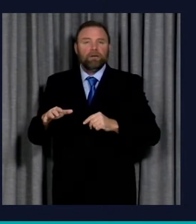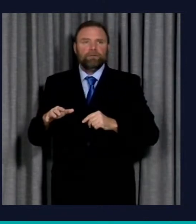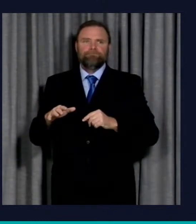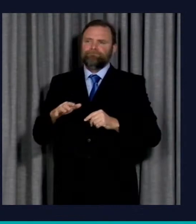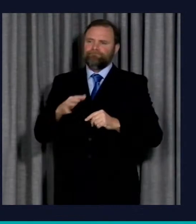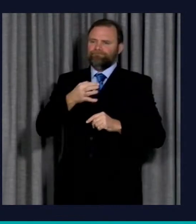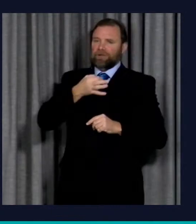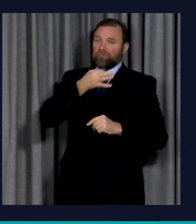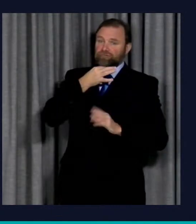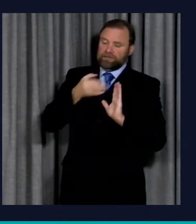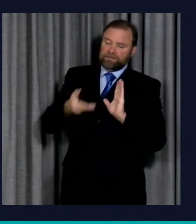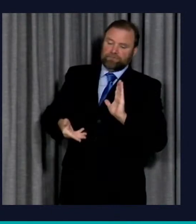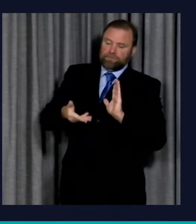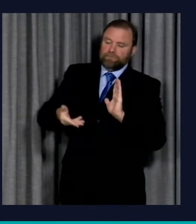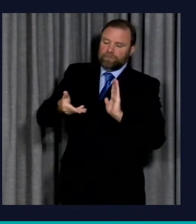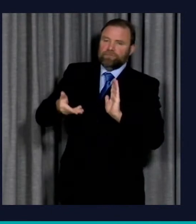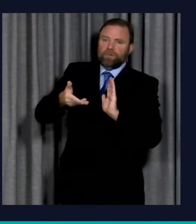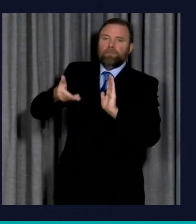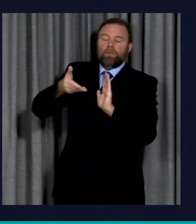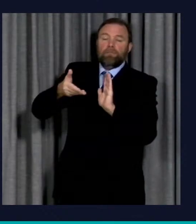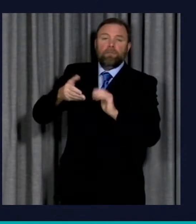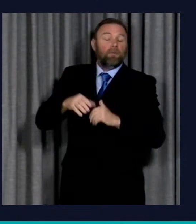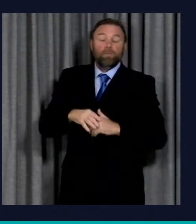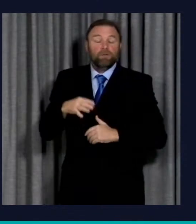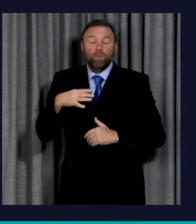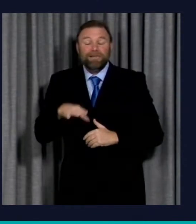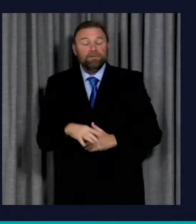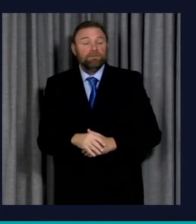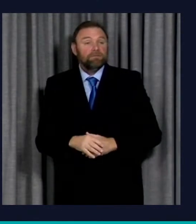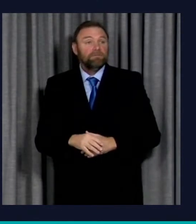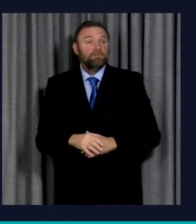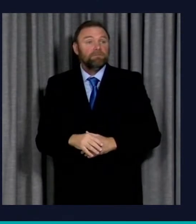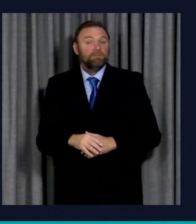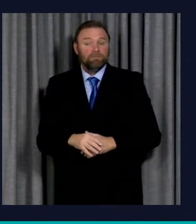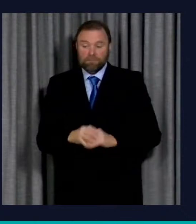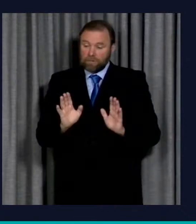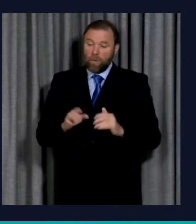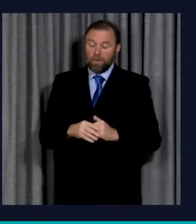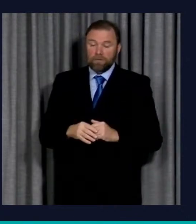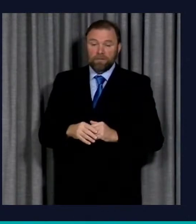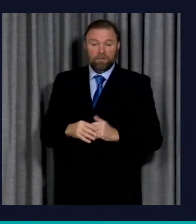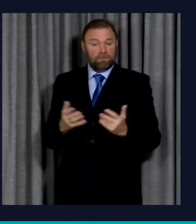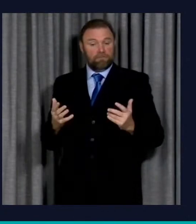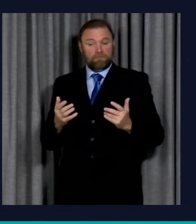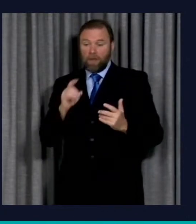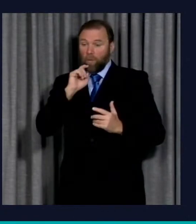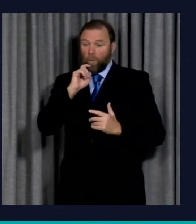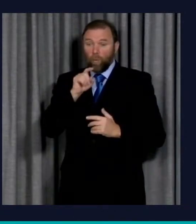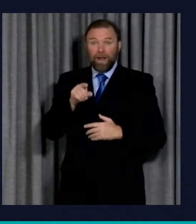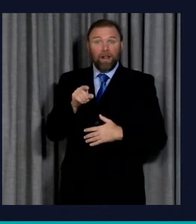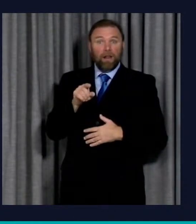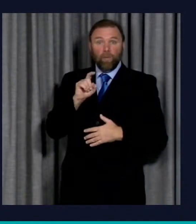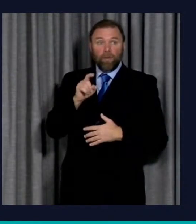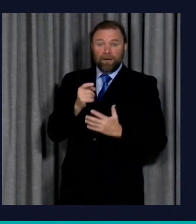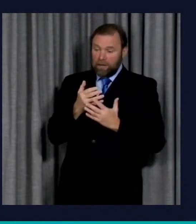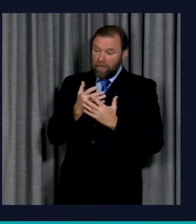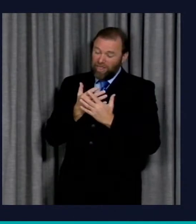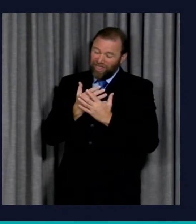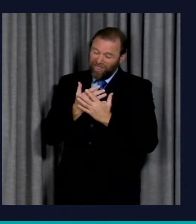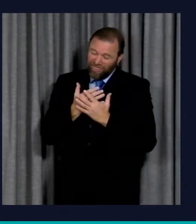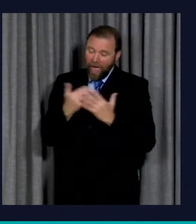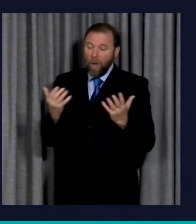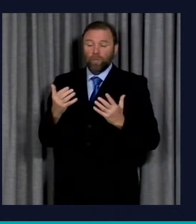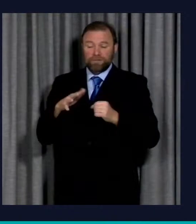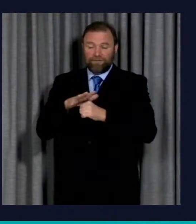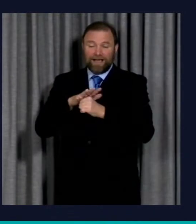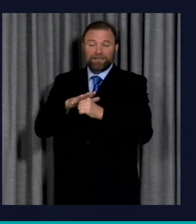risks there that we do not need to run. And given that there will be thousands of cases of Omicron by the